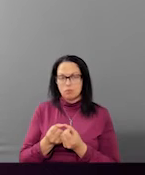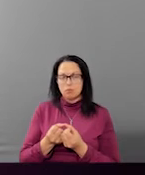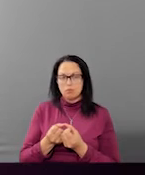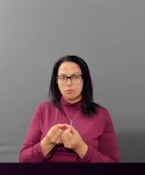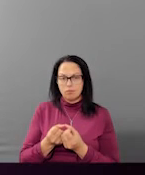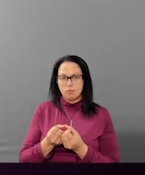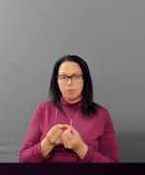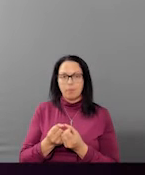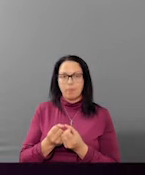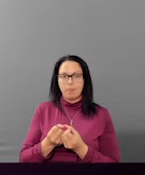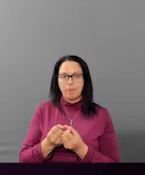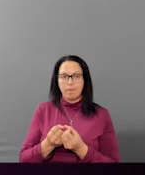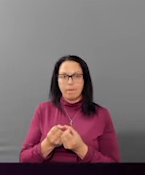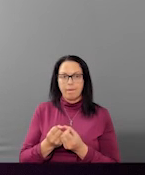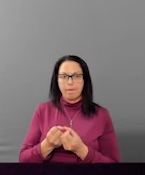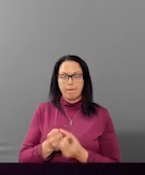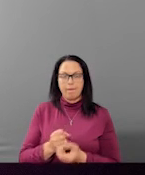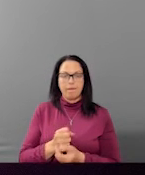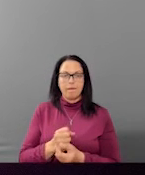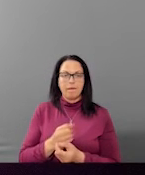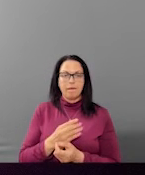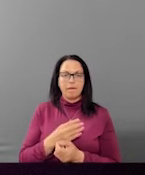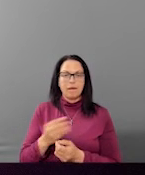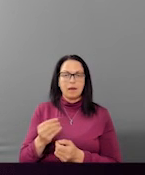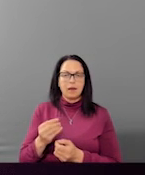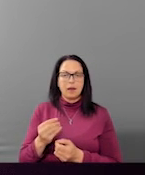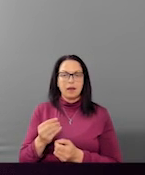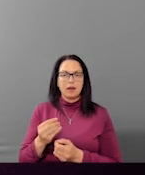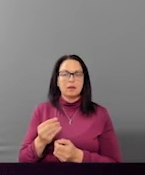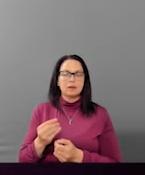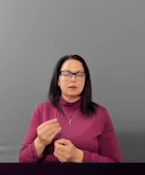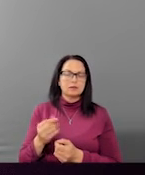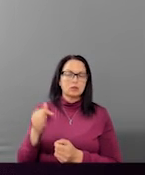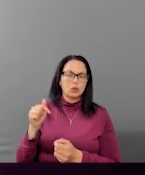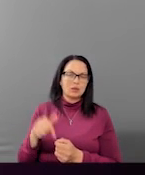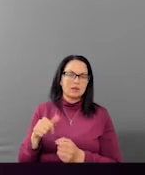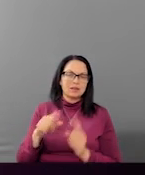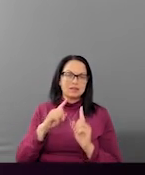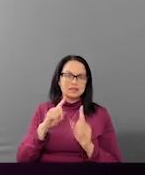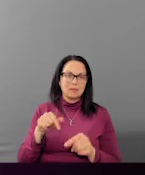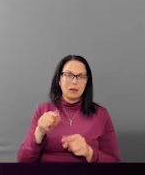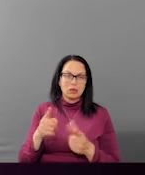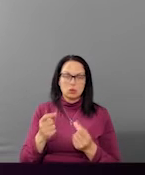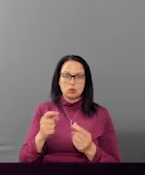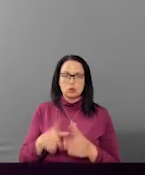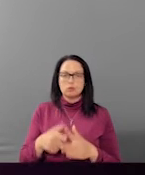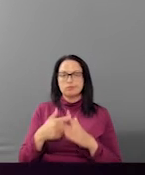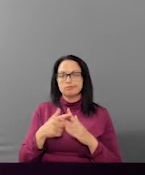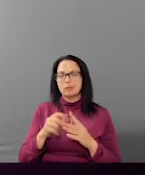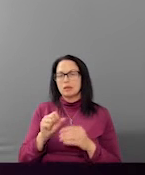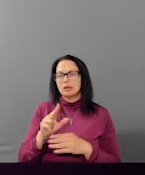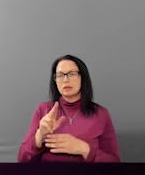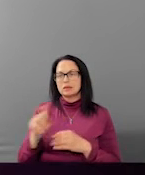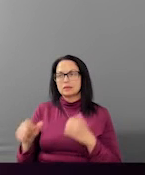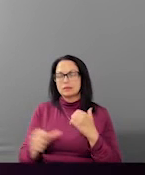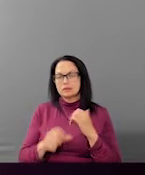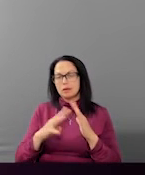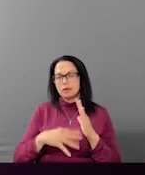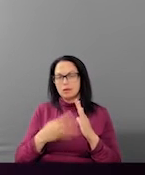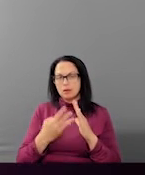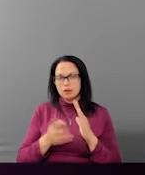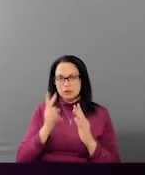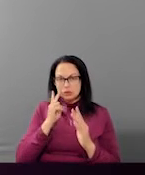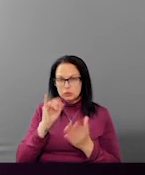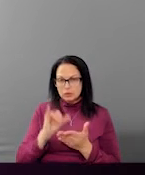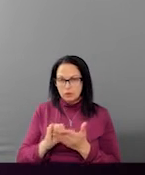and forth. And so here we go. So this is the command that you do to initialize your subgraph. Can you guys see that?